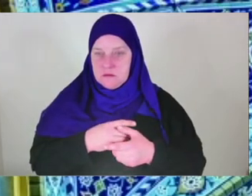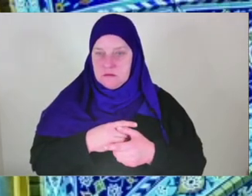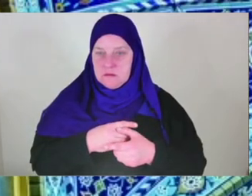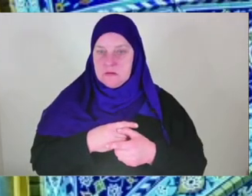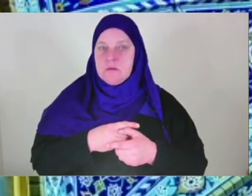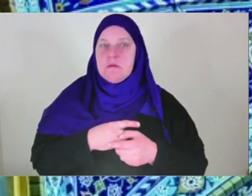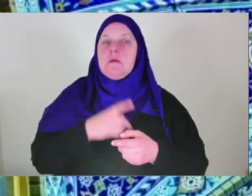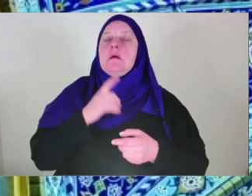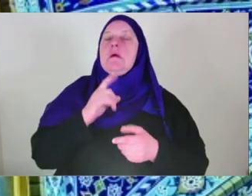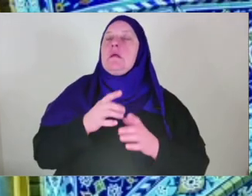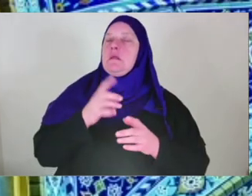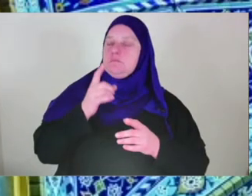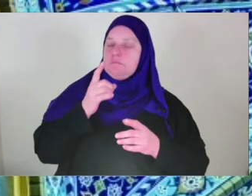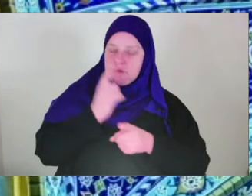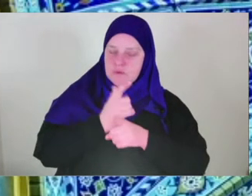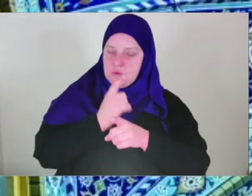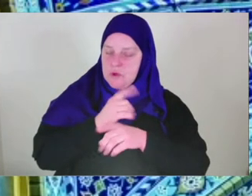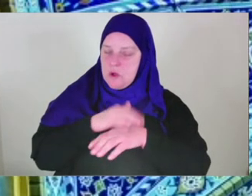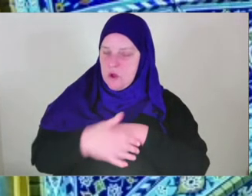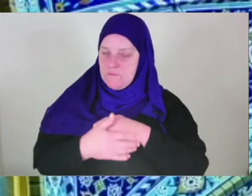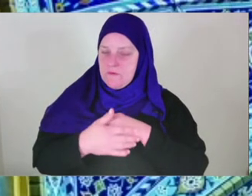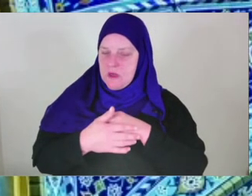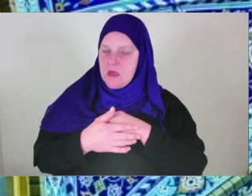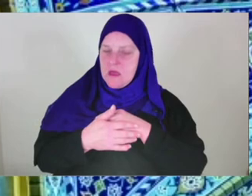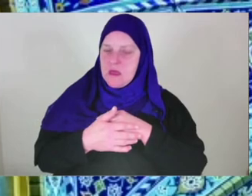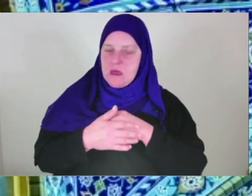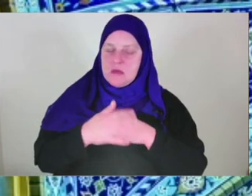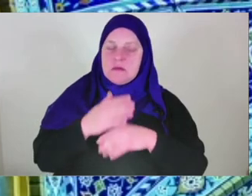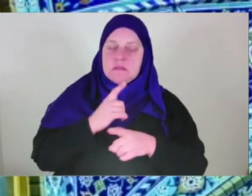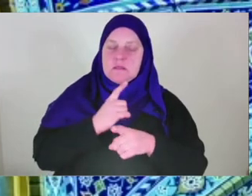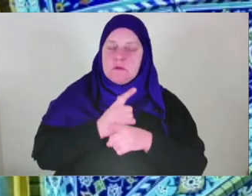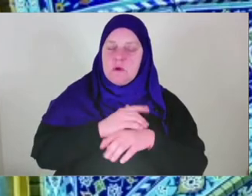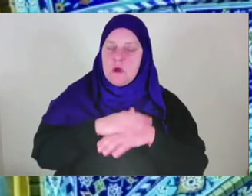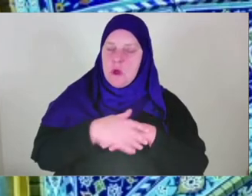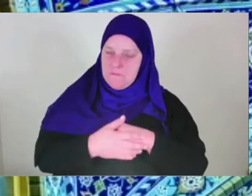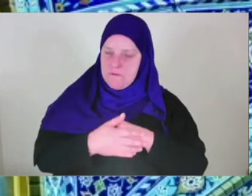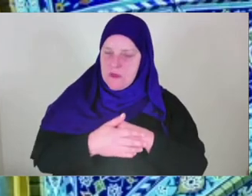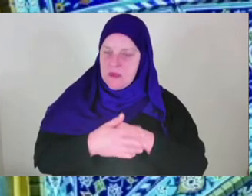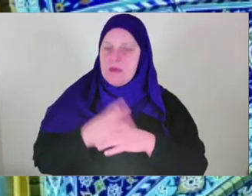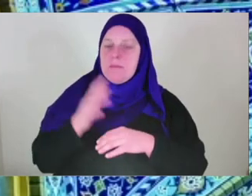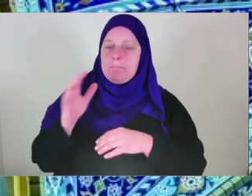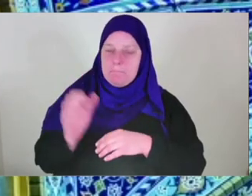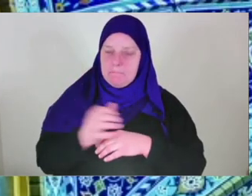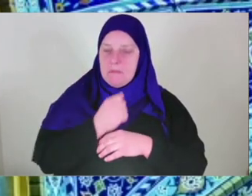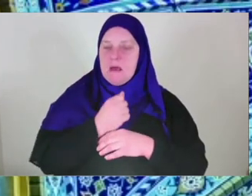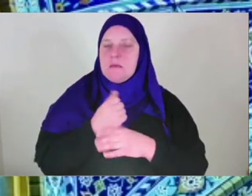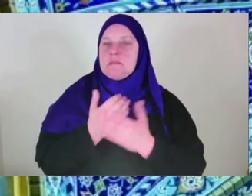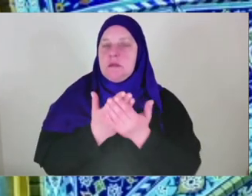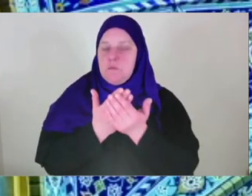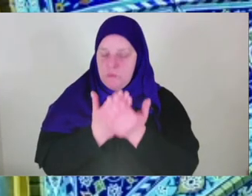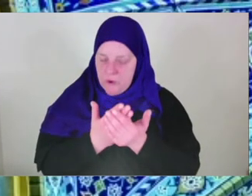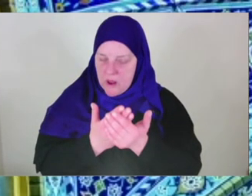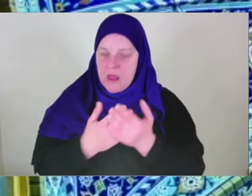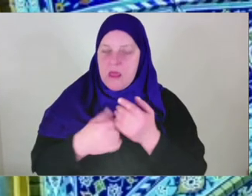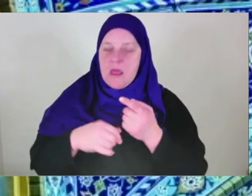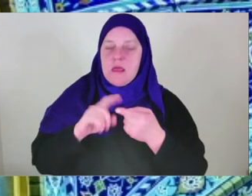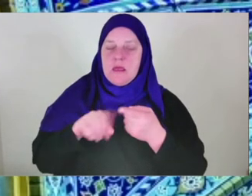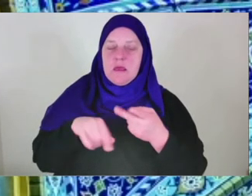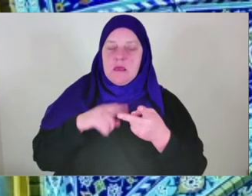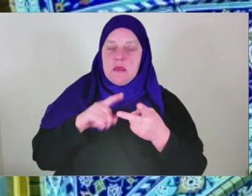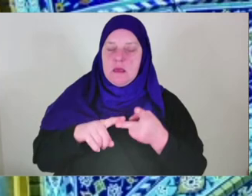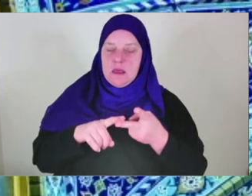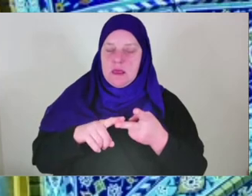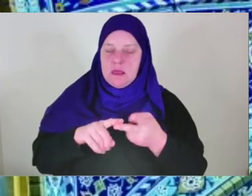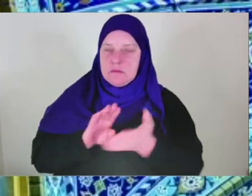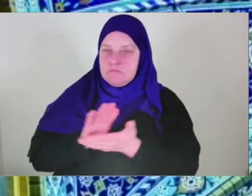al-Zakat, establish the prayer and give the zakat as well. Everybody agrees and knows that in early days of Islam, there was